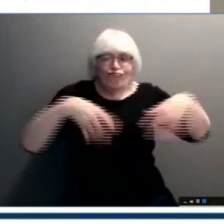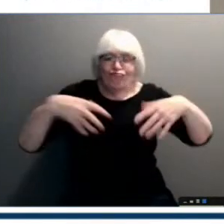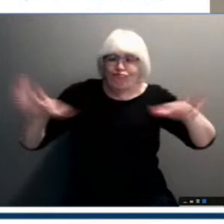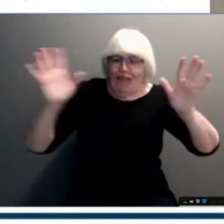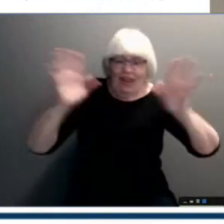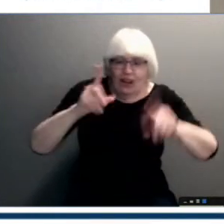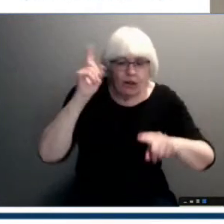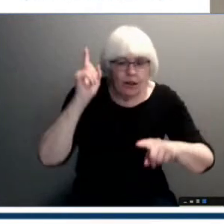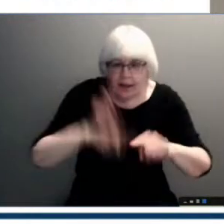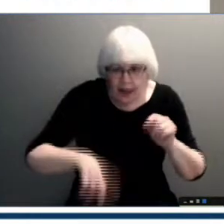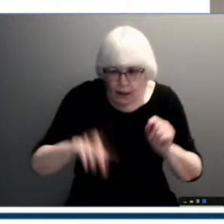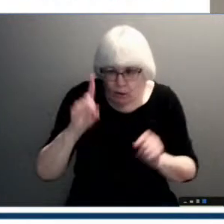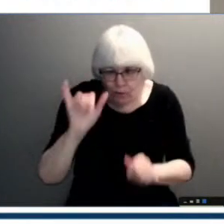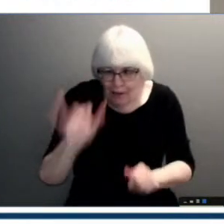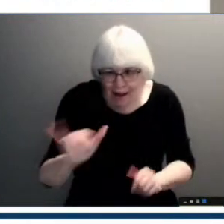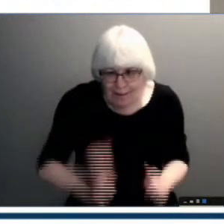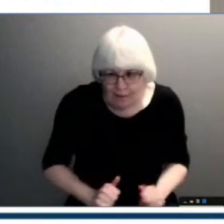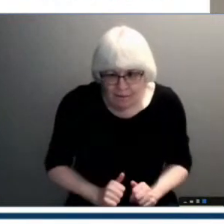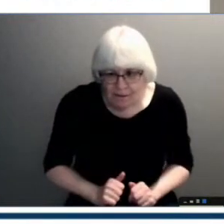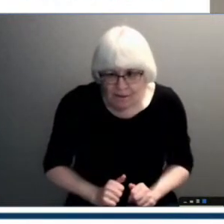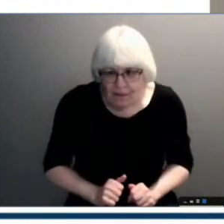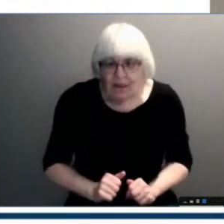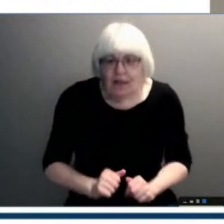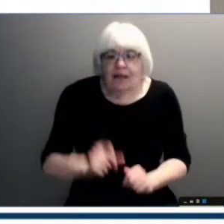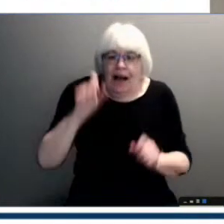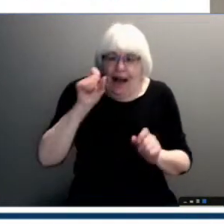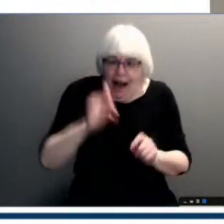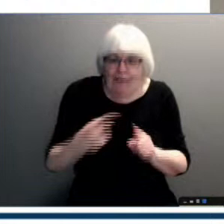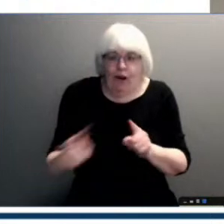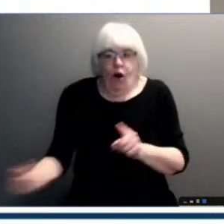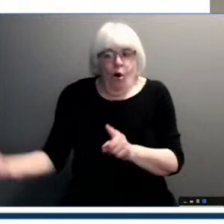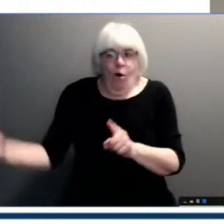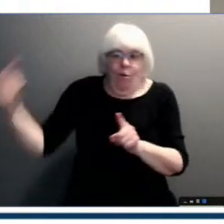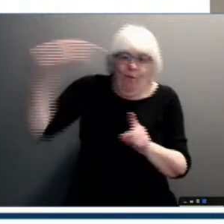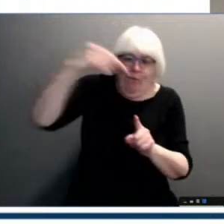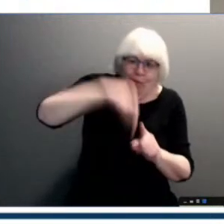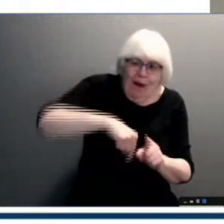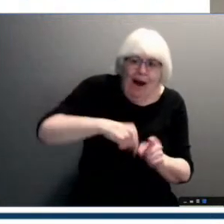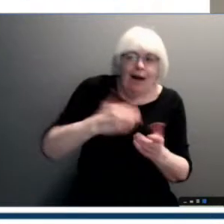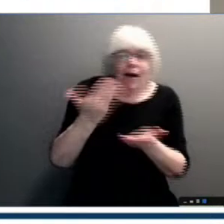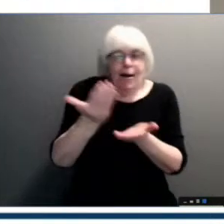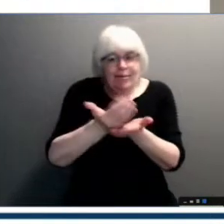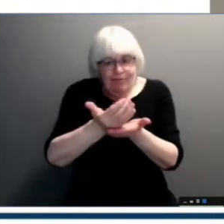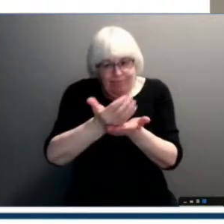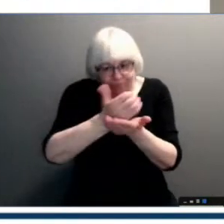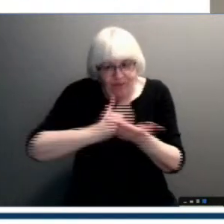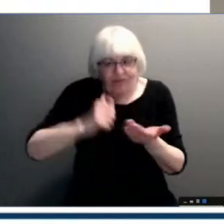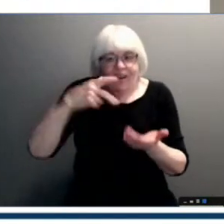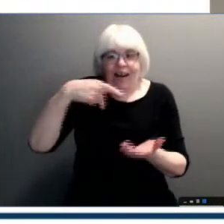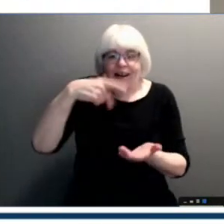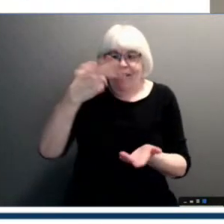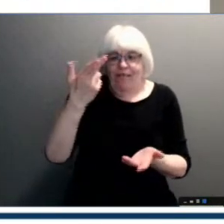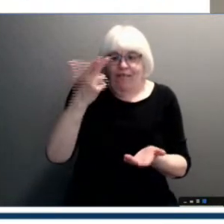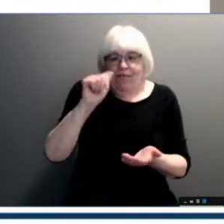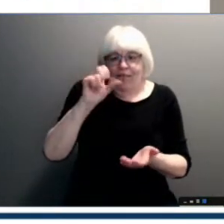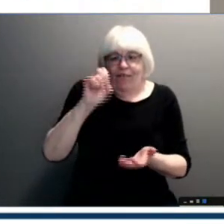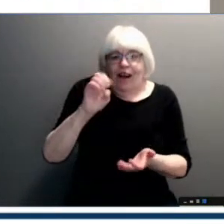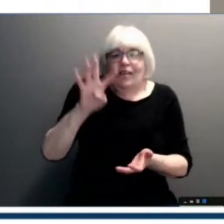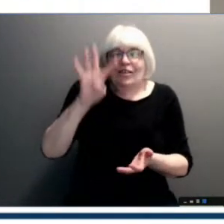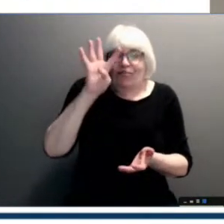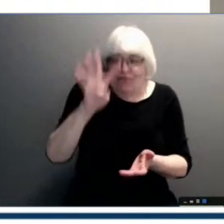4 restrictions, which are a significant reduction in how people move about and especially their social activities, all of which